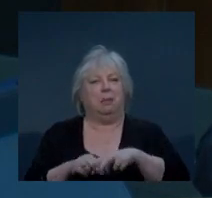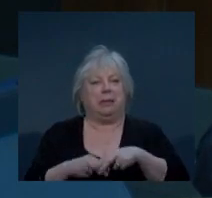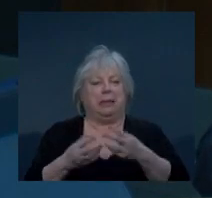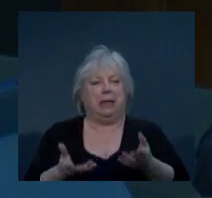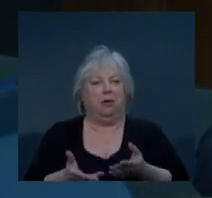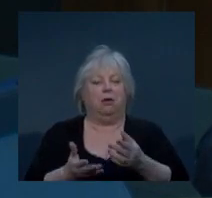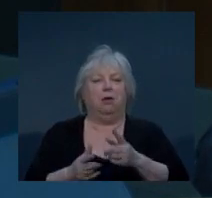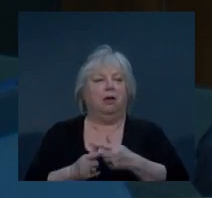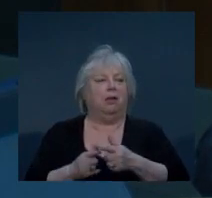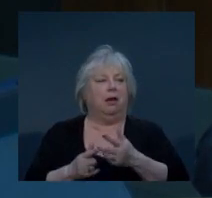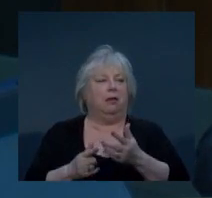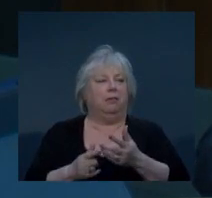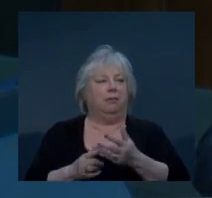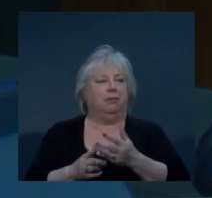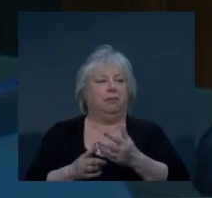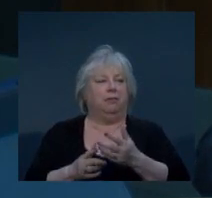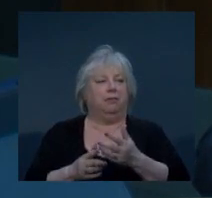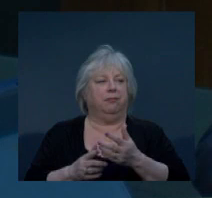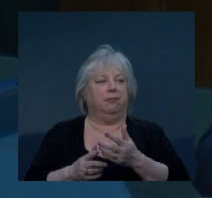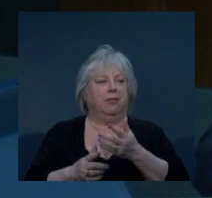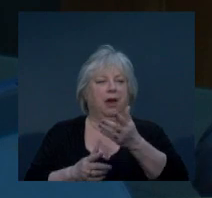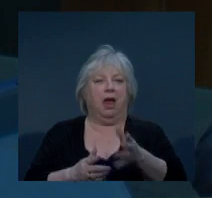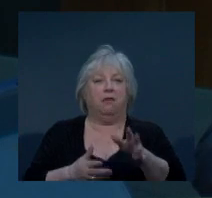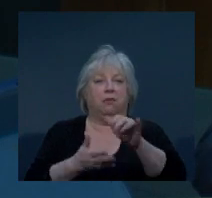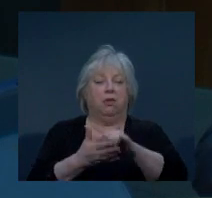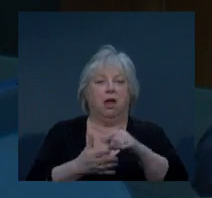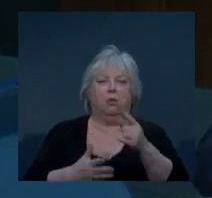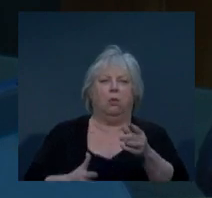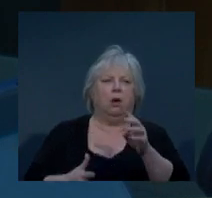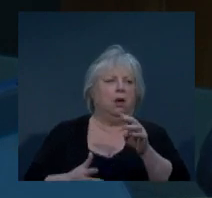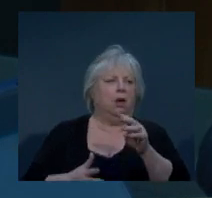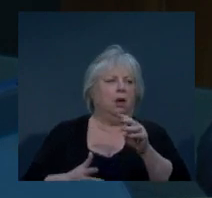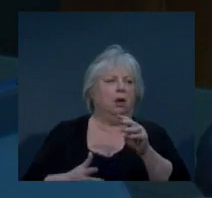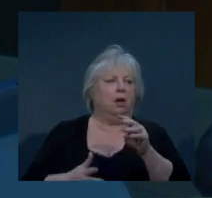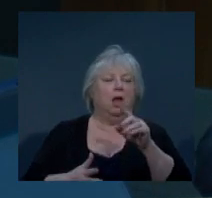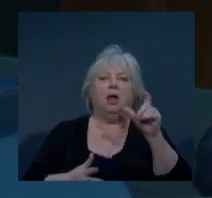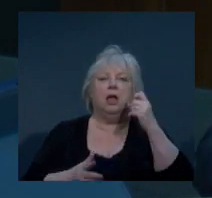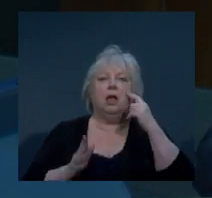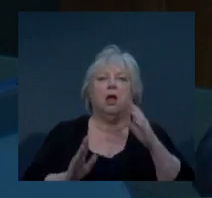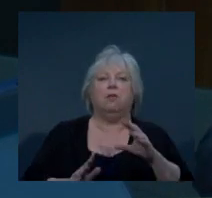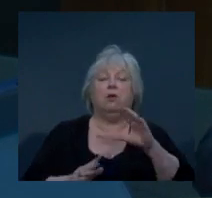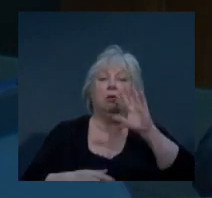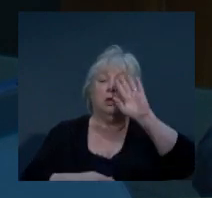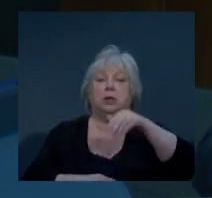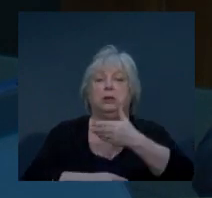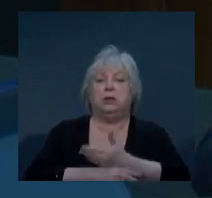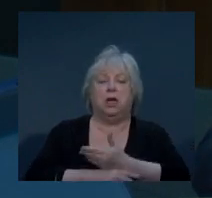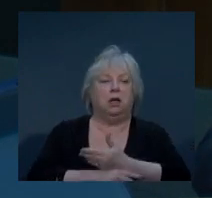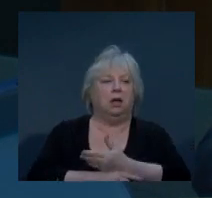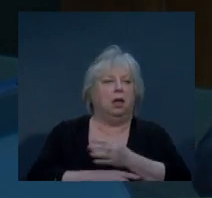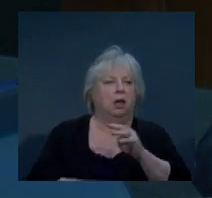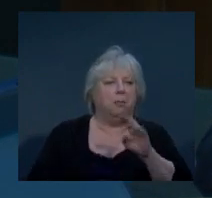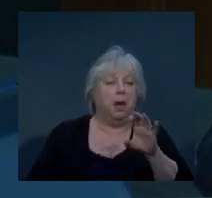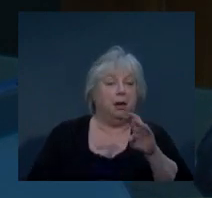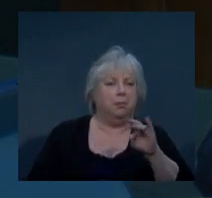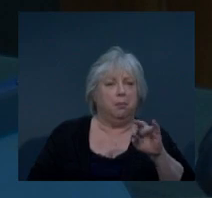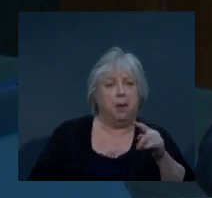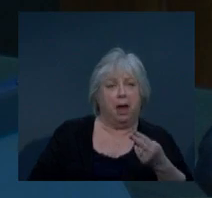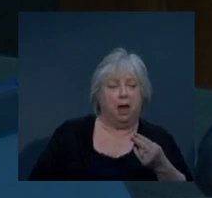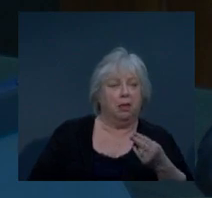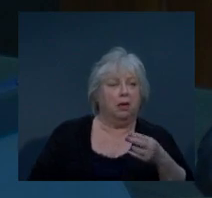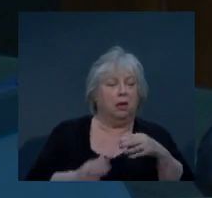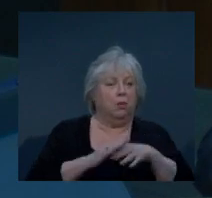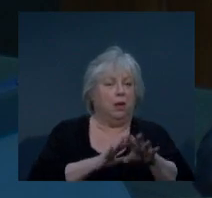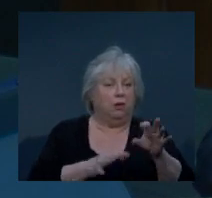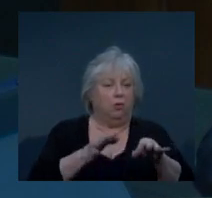then after that, one of the mayor's son, not mayor, governor's sons, McMath, went